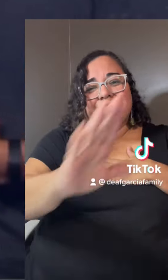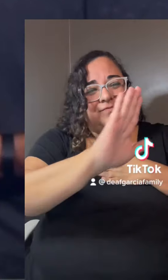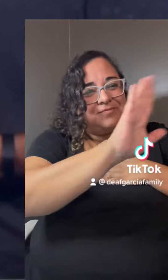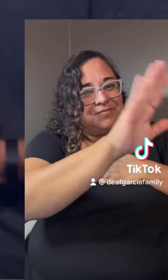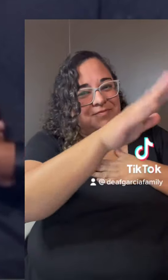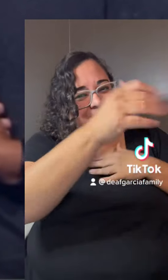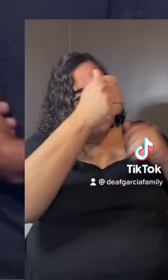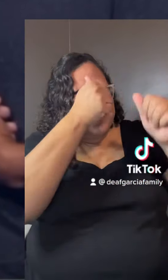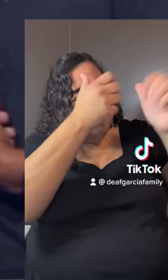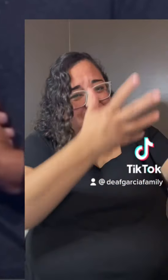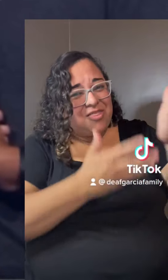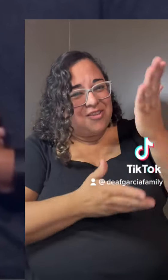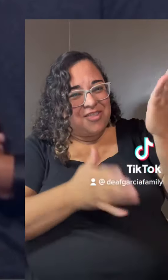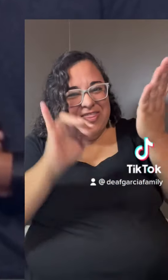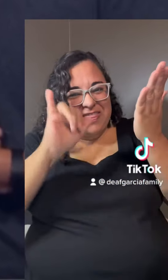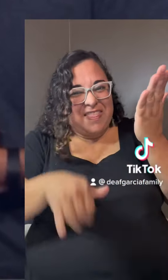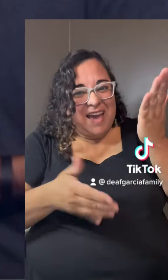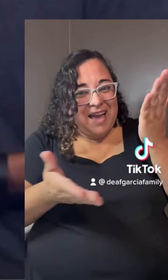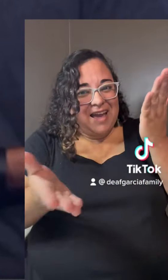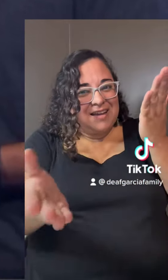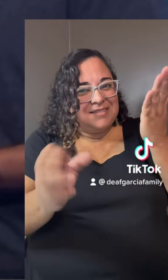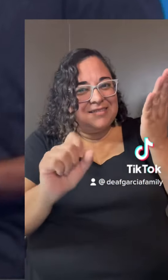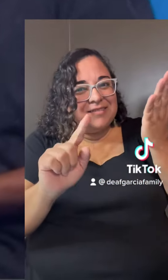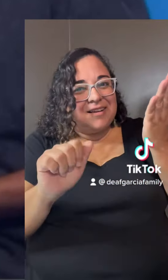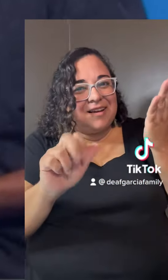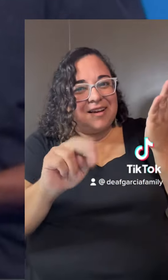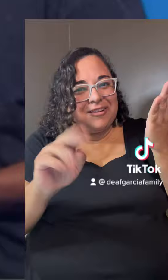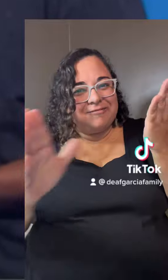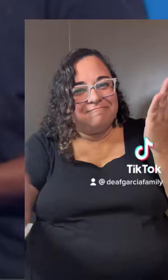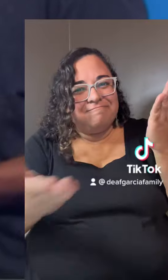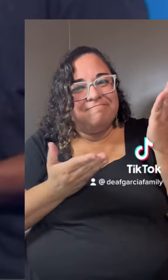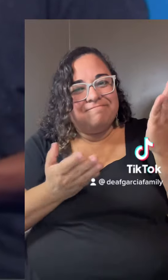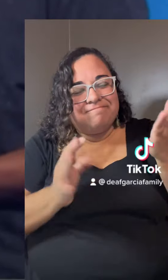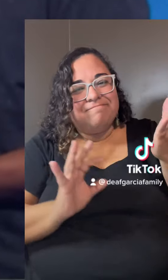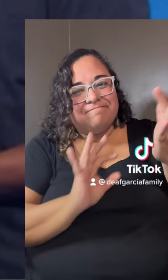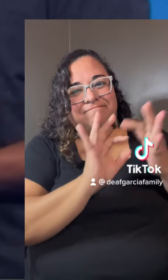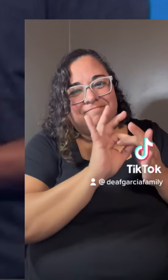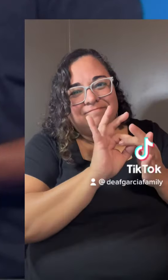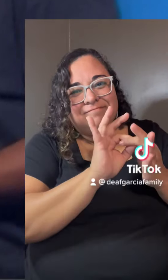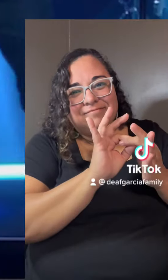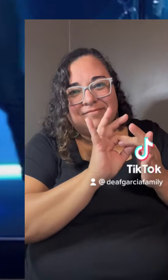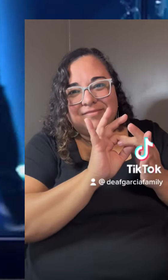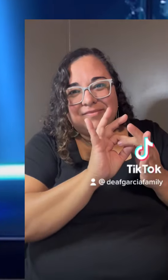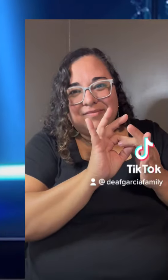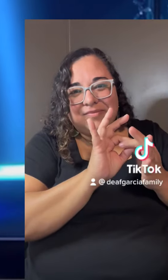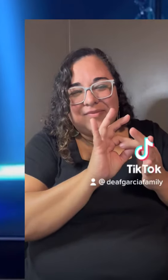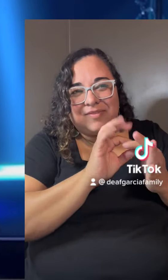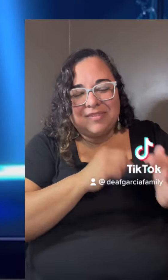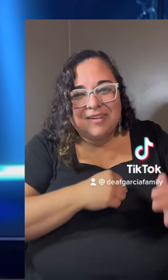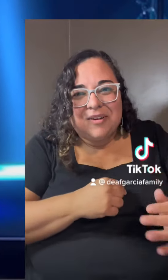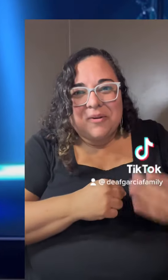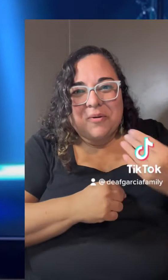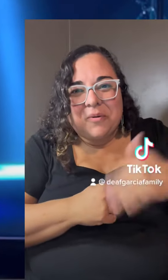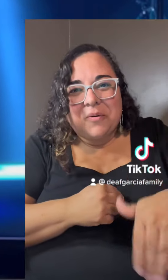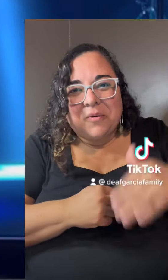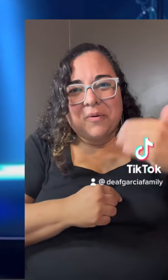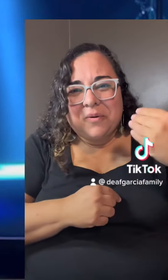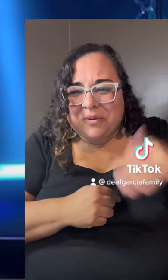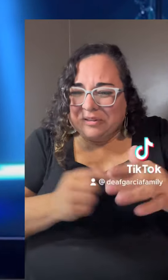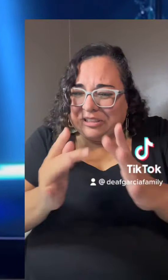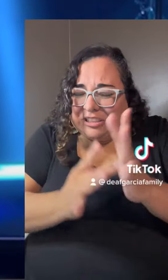Father, this is who Stan Gerlach is. I go, he had